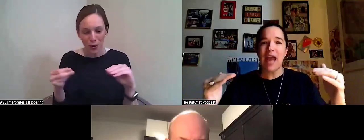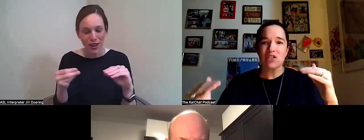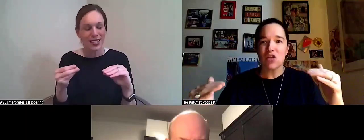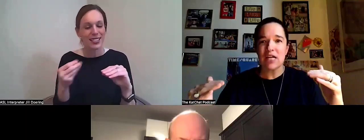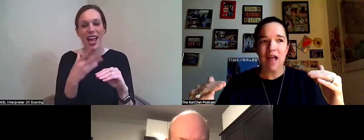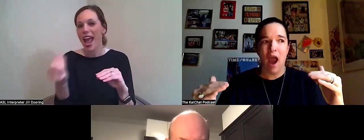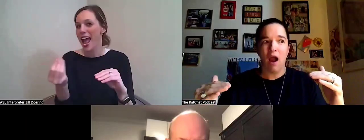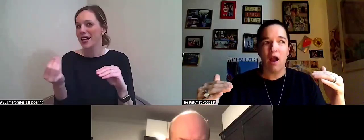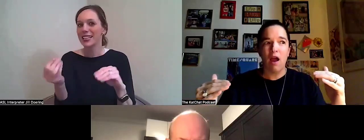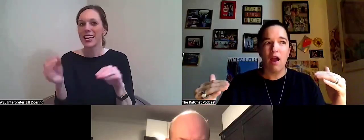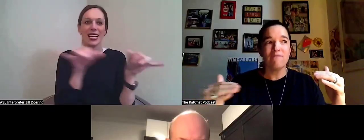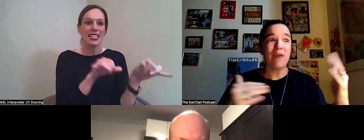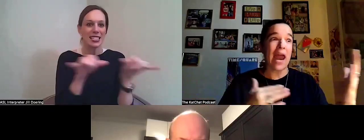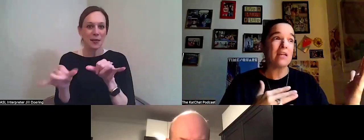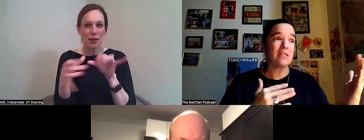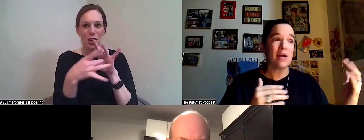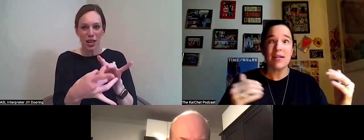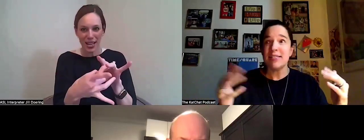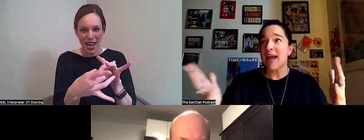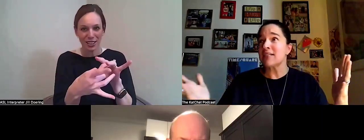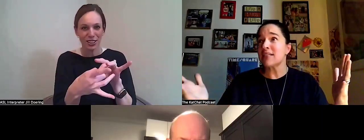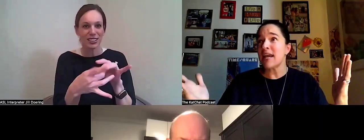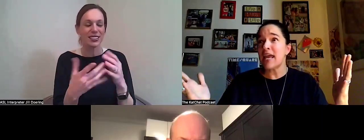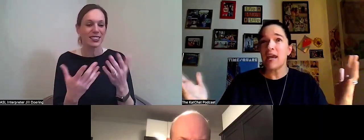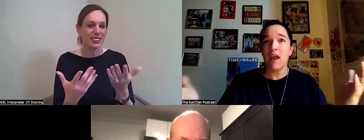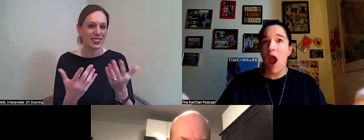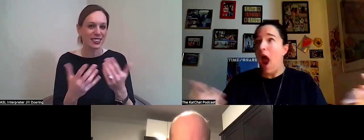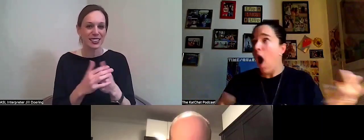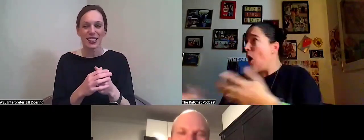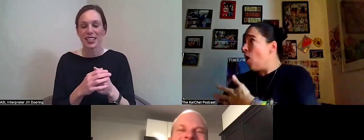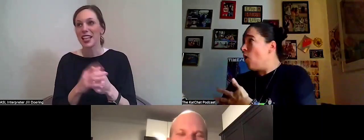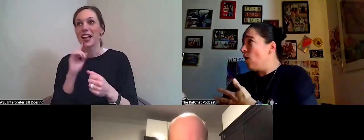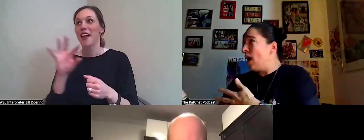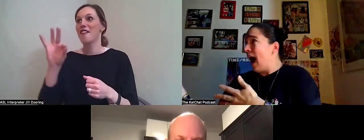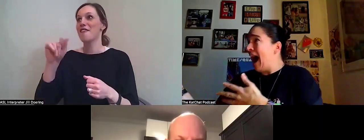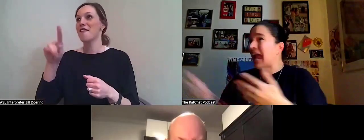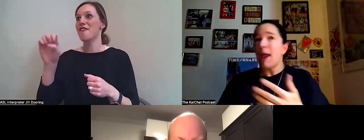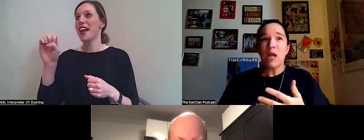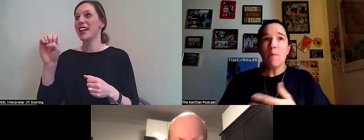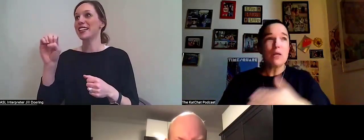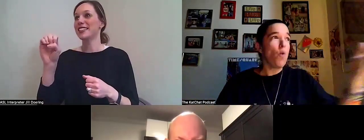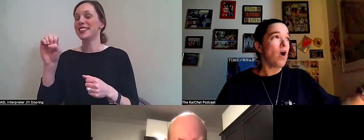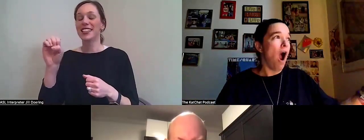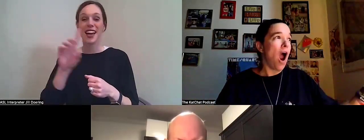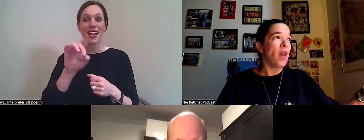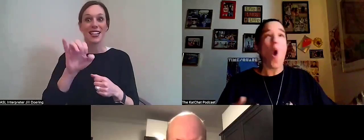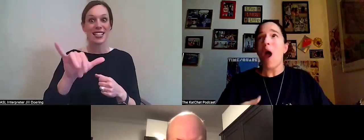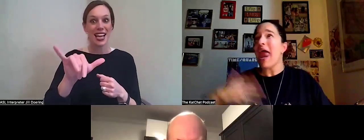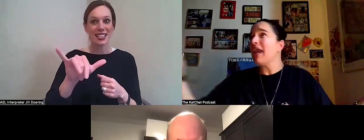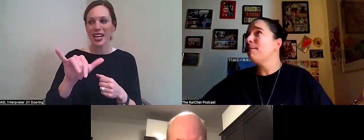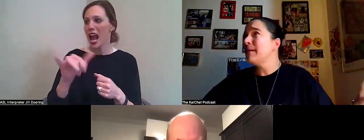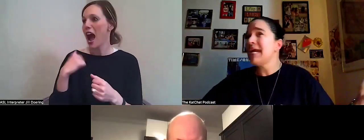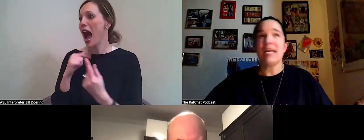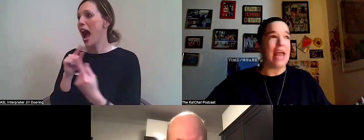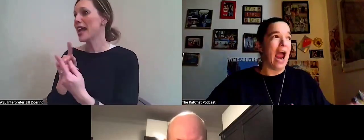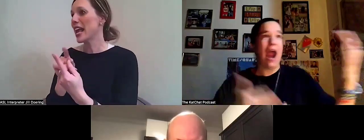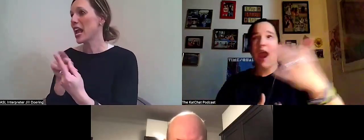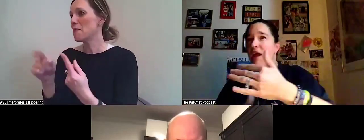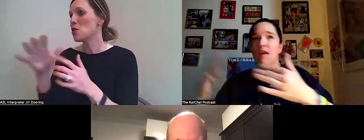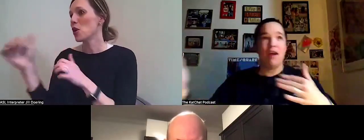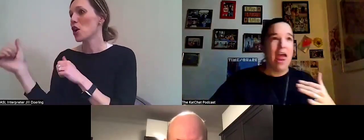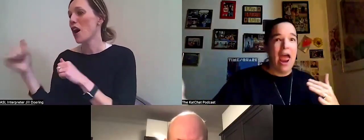similar connection, like fate, destiny. Oh, I came here, but you were gone. Oh, I had a